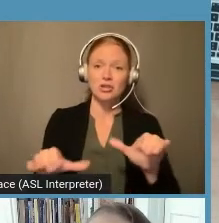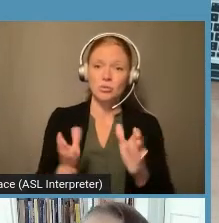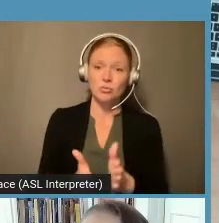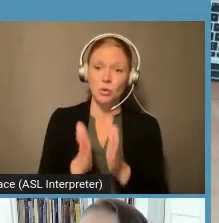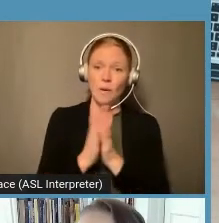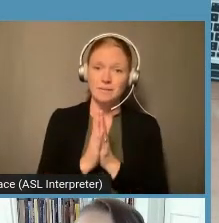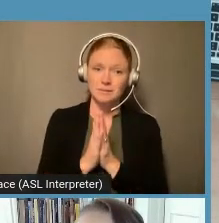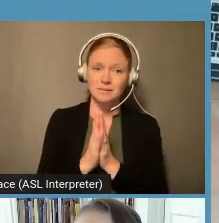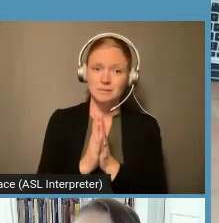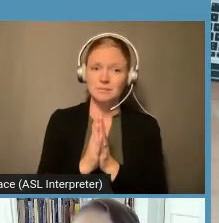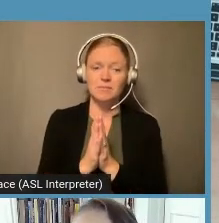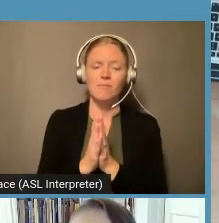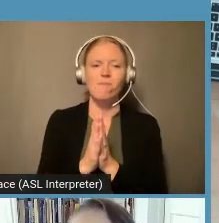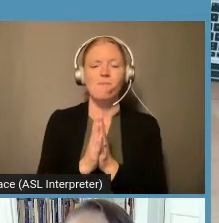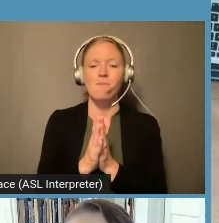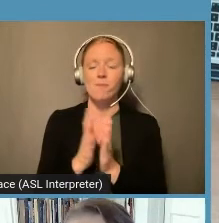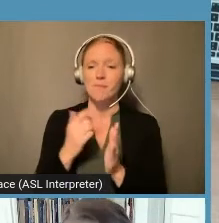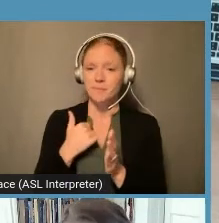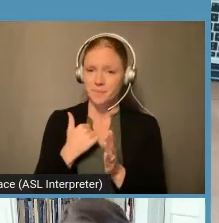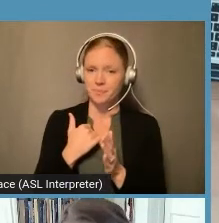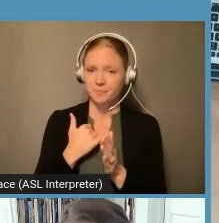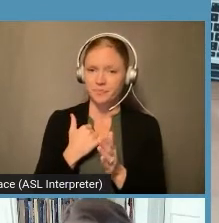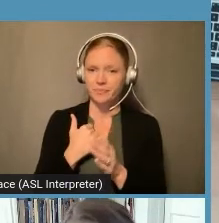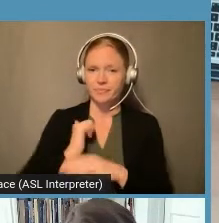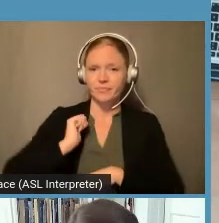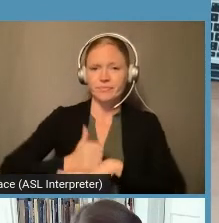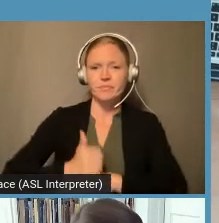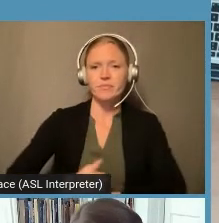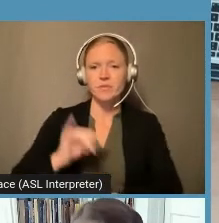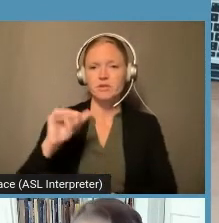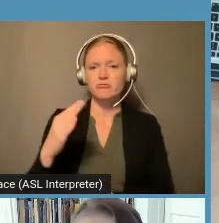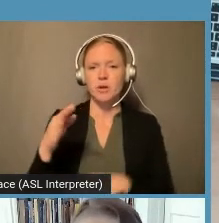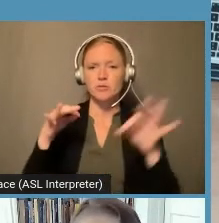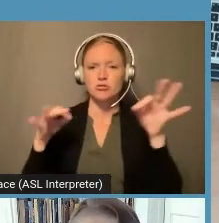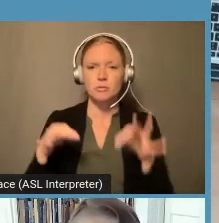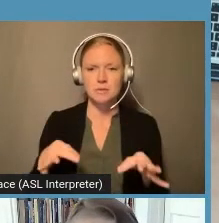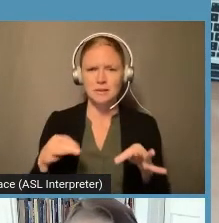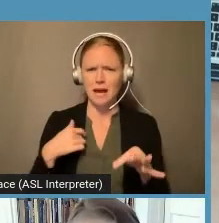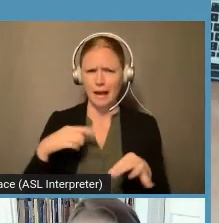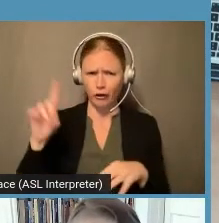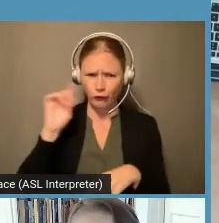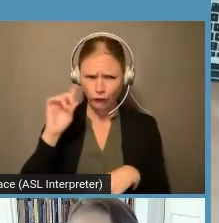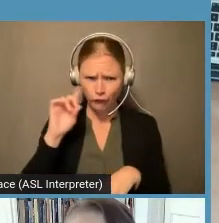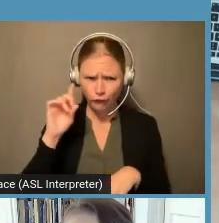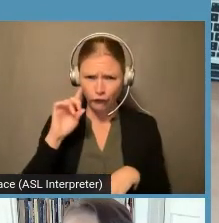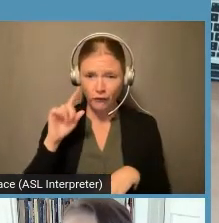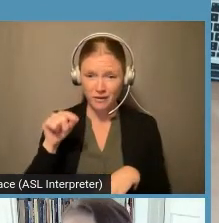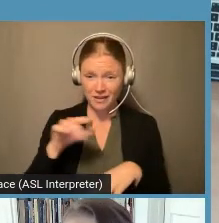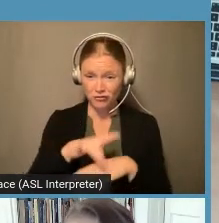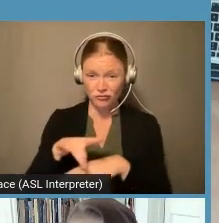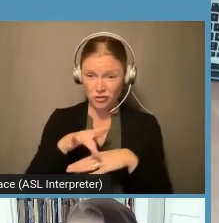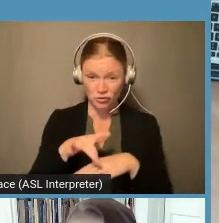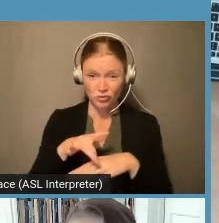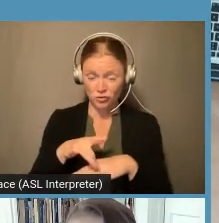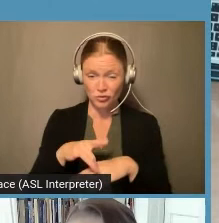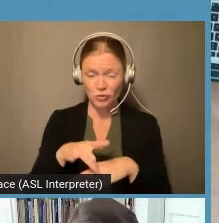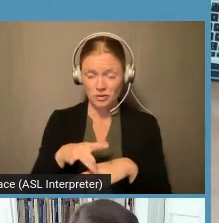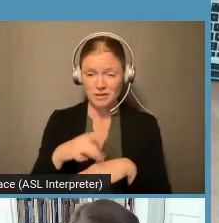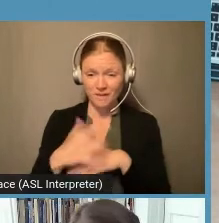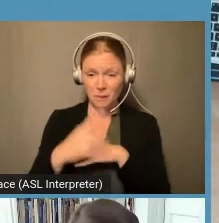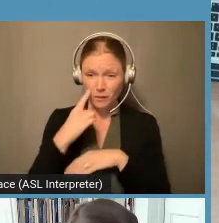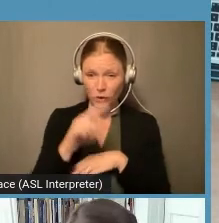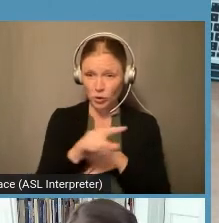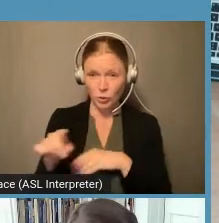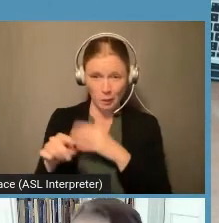somebody, I created some job descriptions. And I heard that these resources are available to you. They went